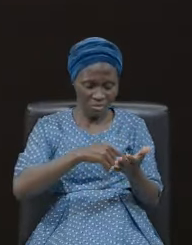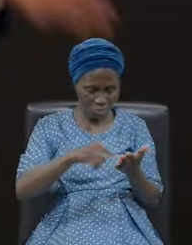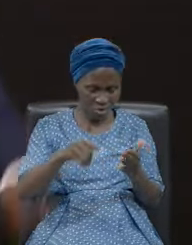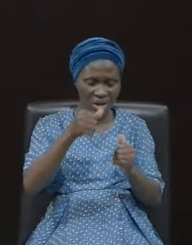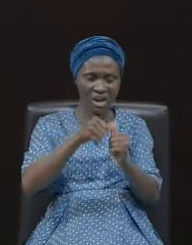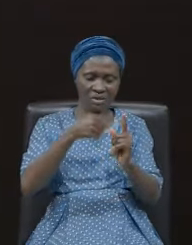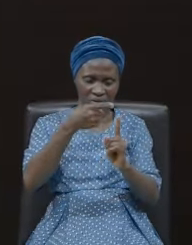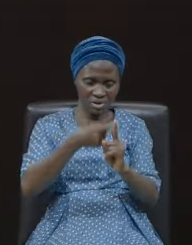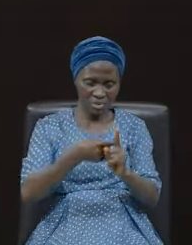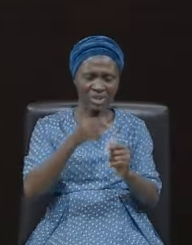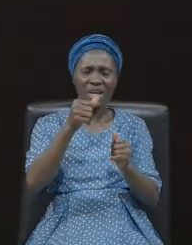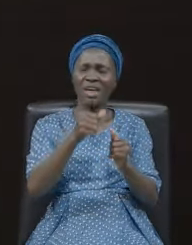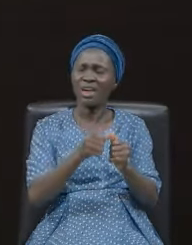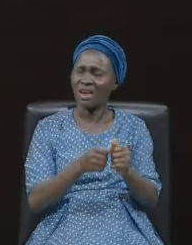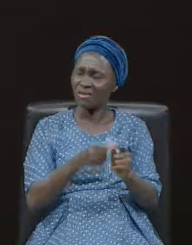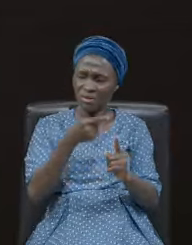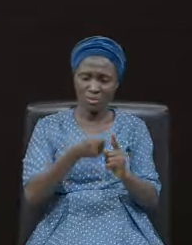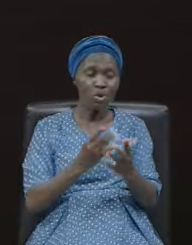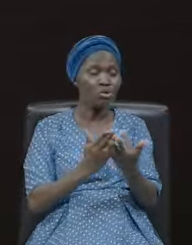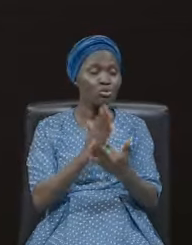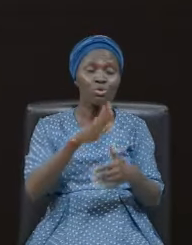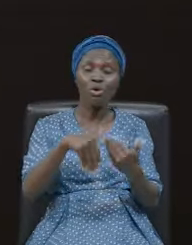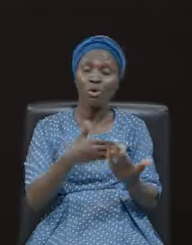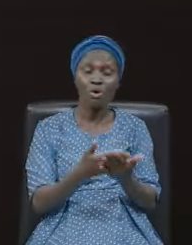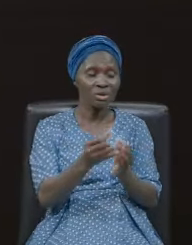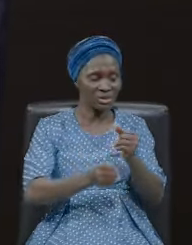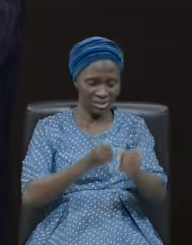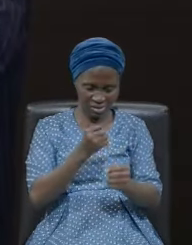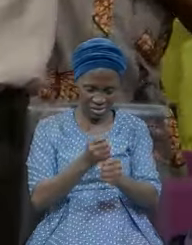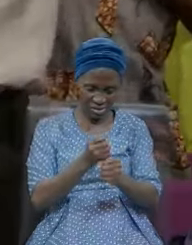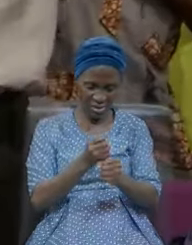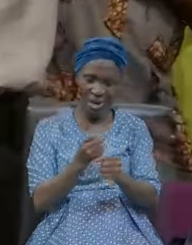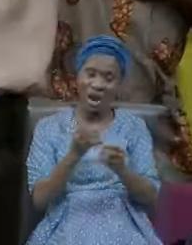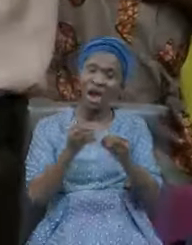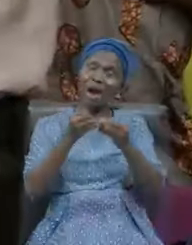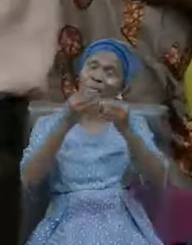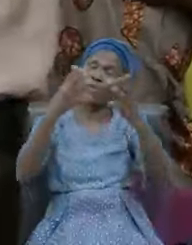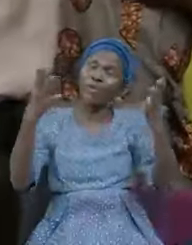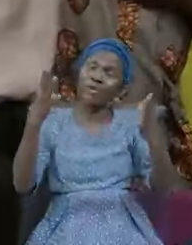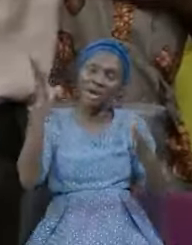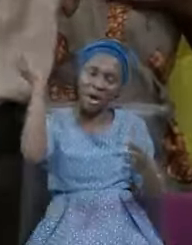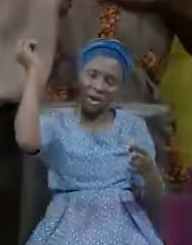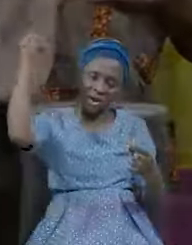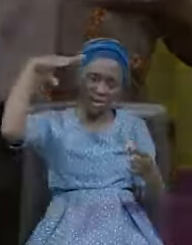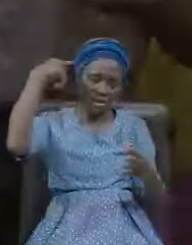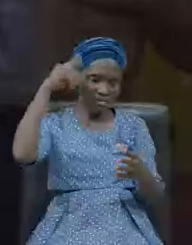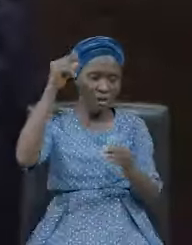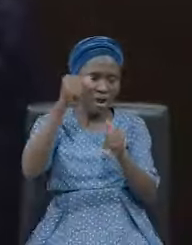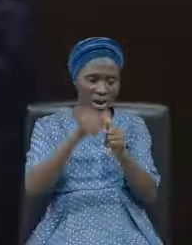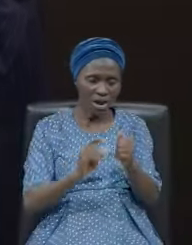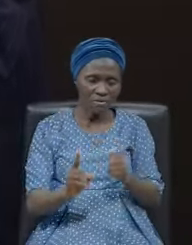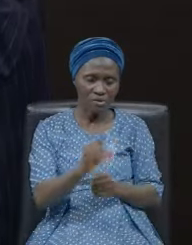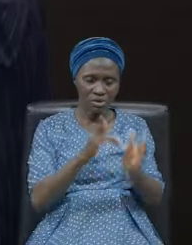every month throughout the year, abundant grace for everyone. Sufficient grace